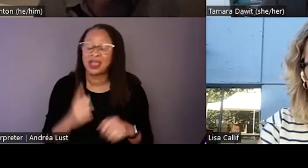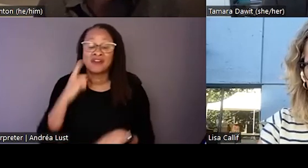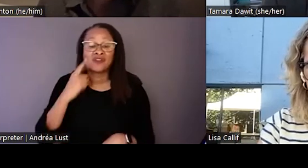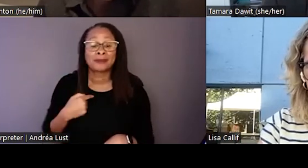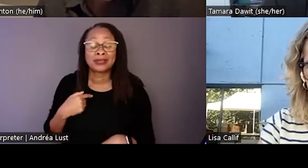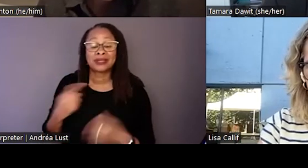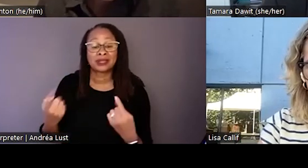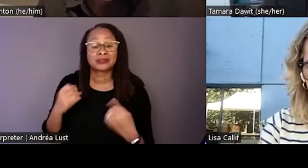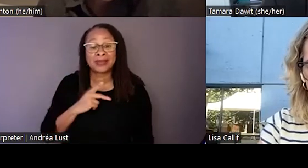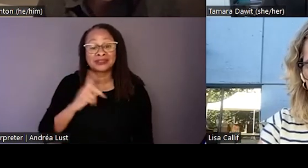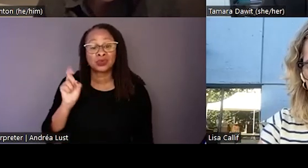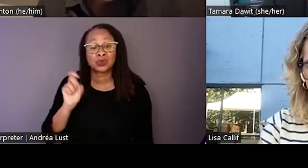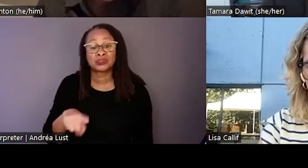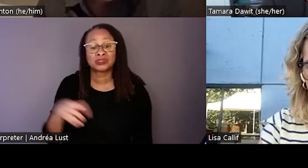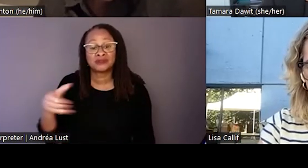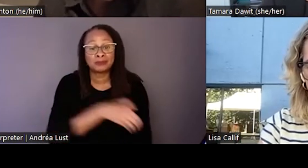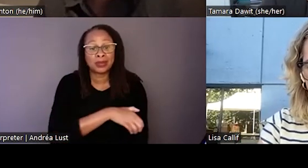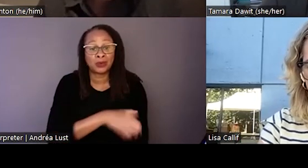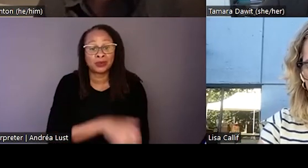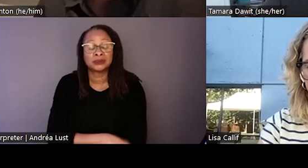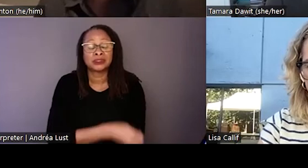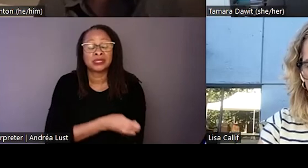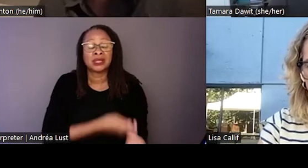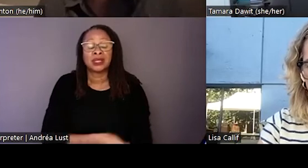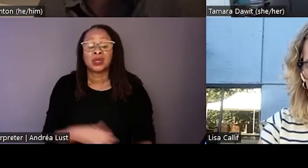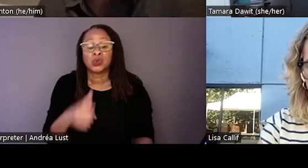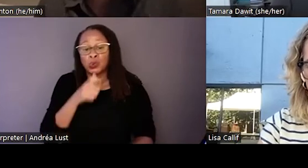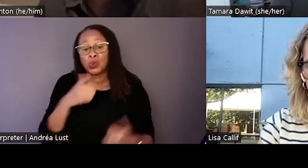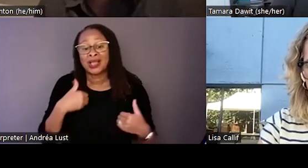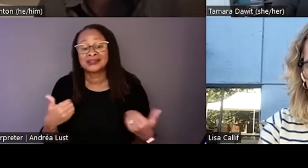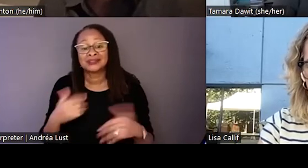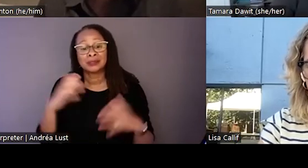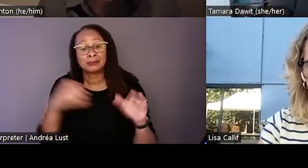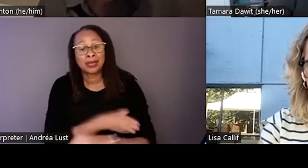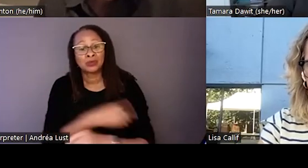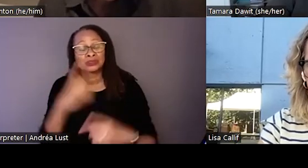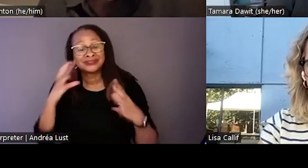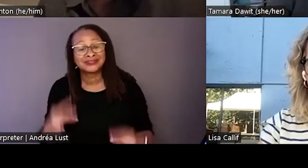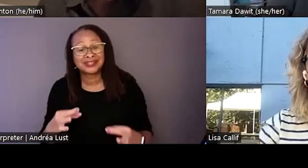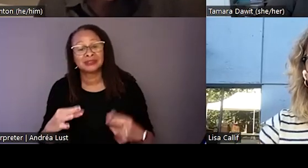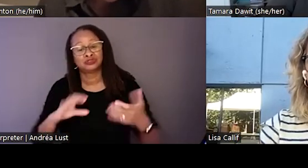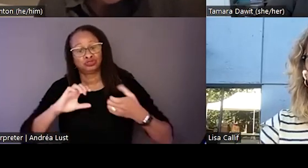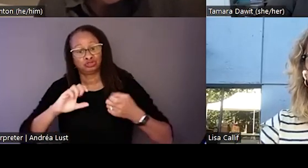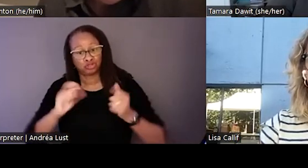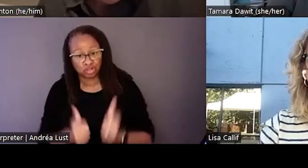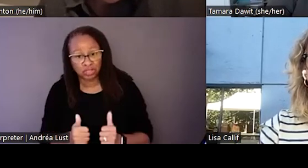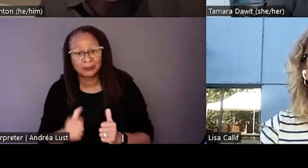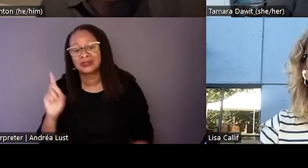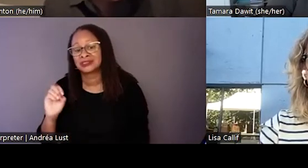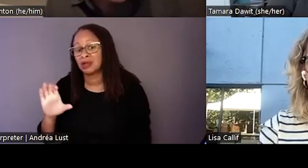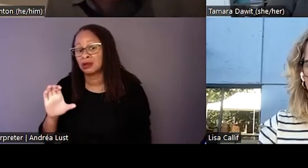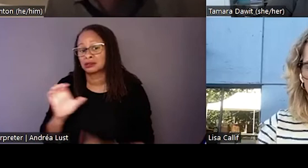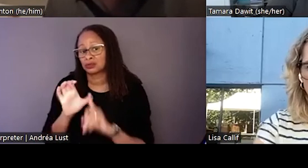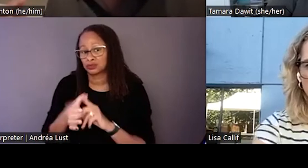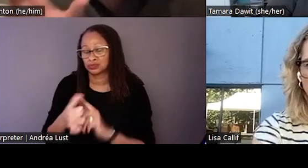the question of power and who has power to decide and shape documentary culture. And